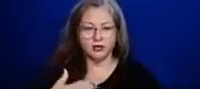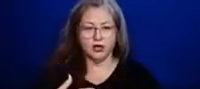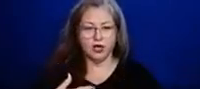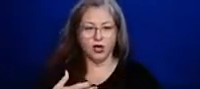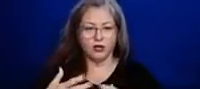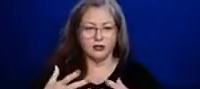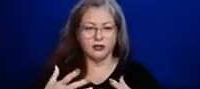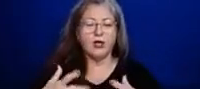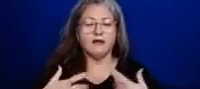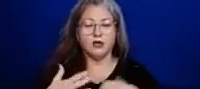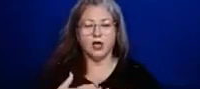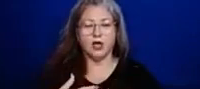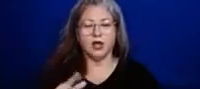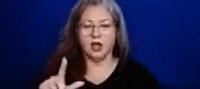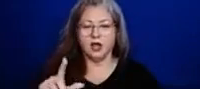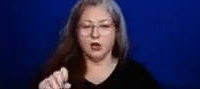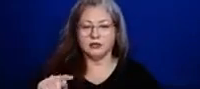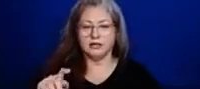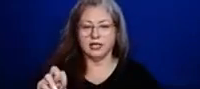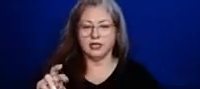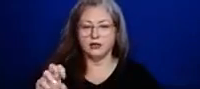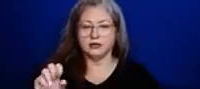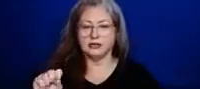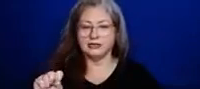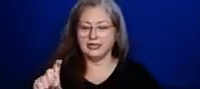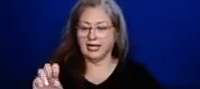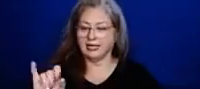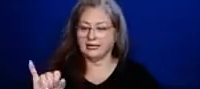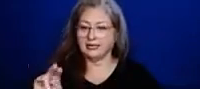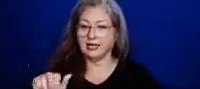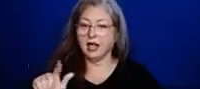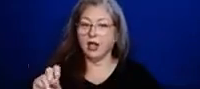event, which is called Los Tendederos de Sinaloa.